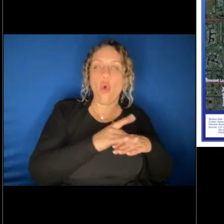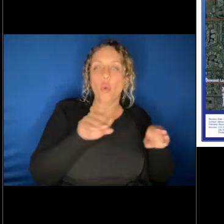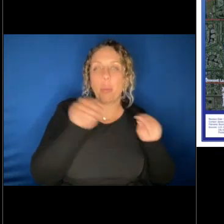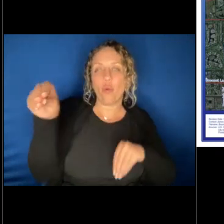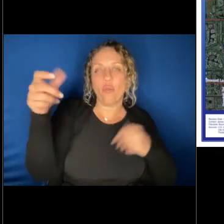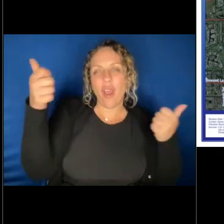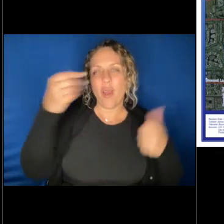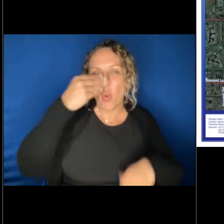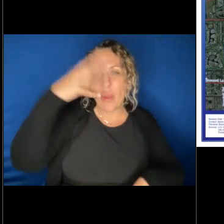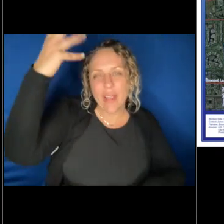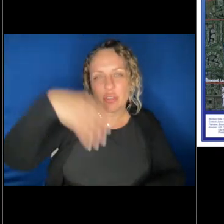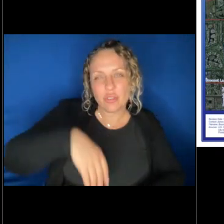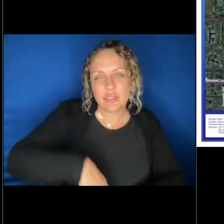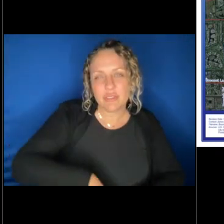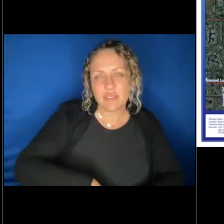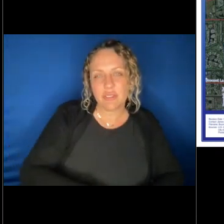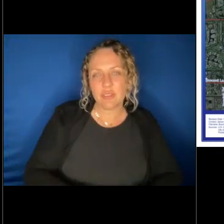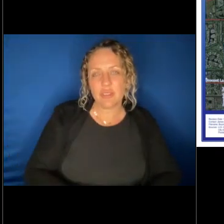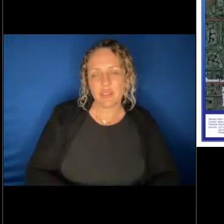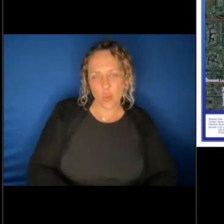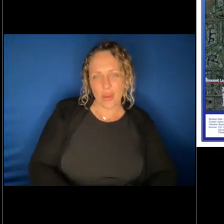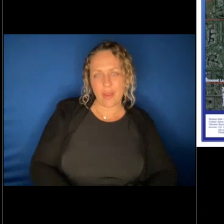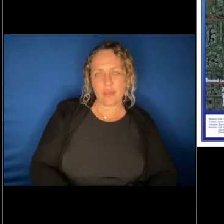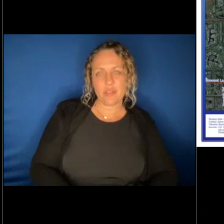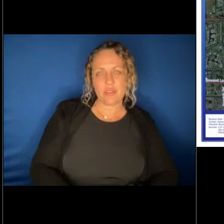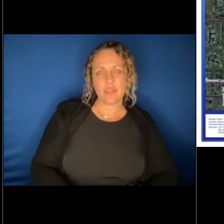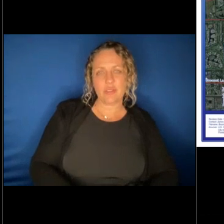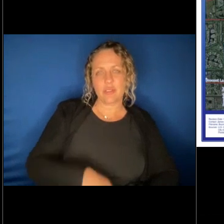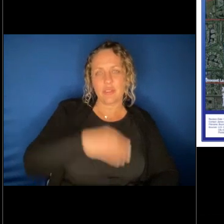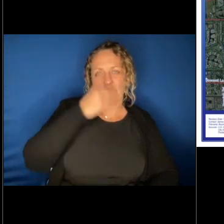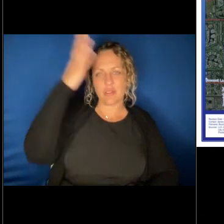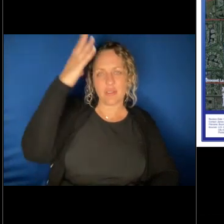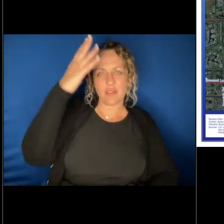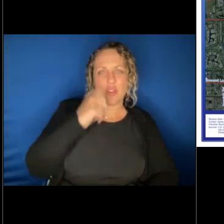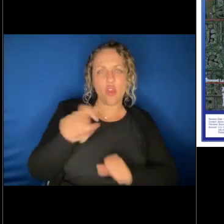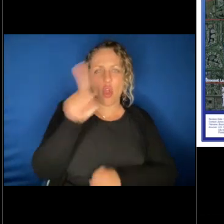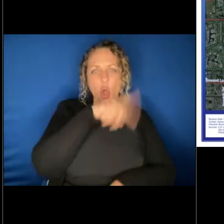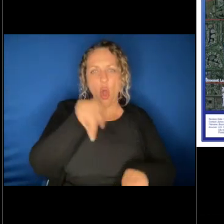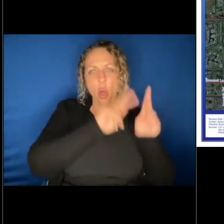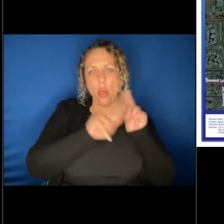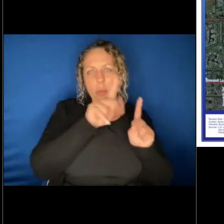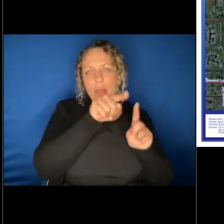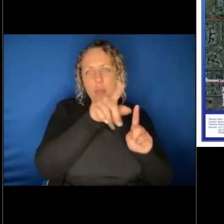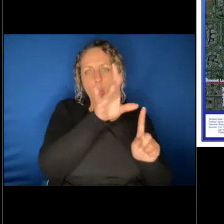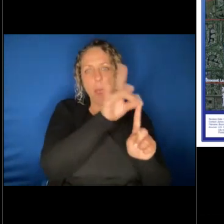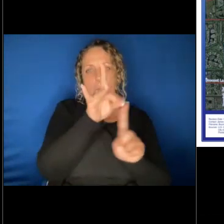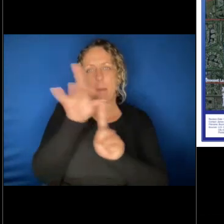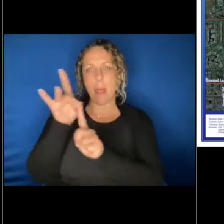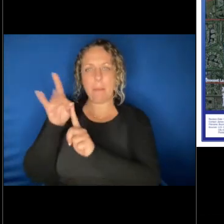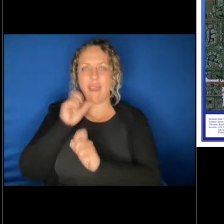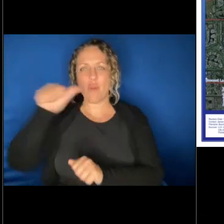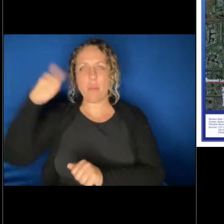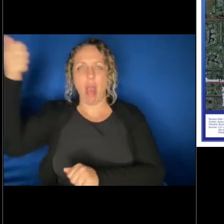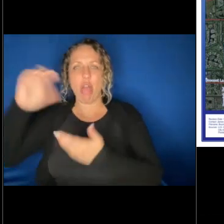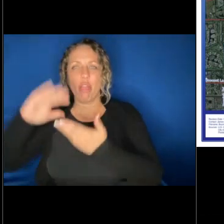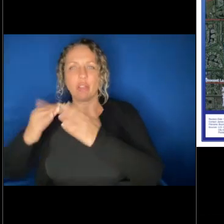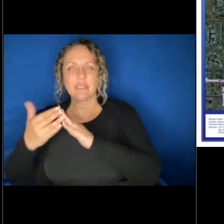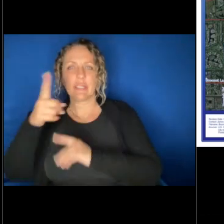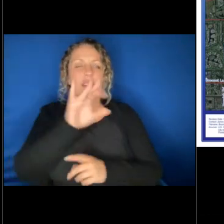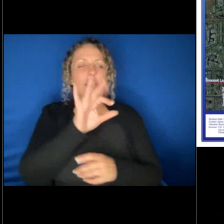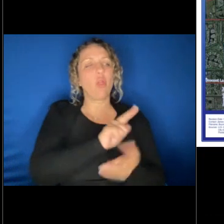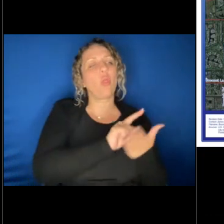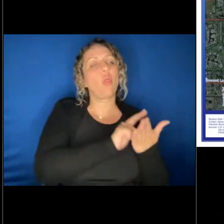cares? Who cares? And look at all the people you appoint here. Everybody's from out of town. Look, lawyers from Fort